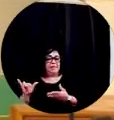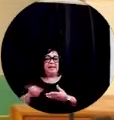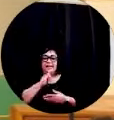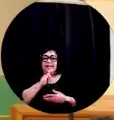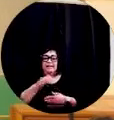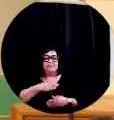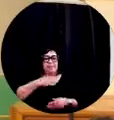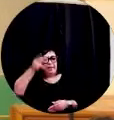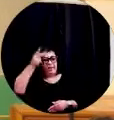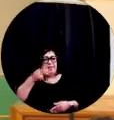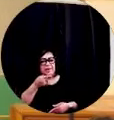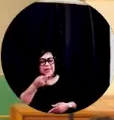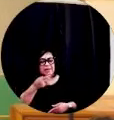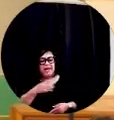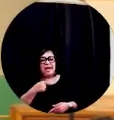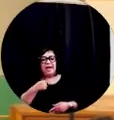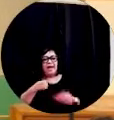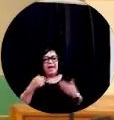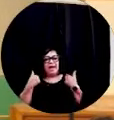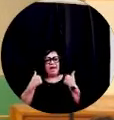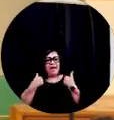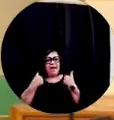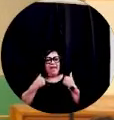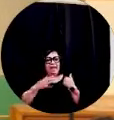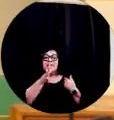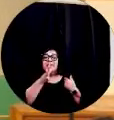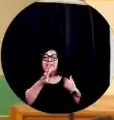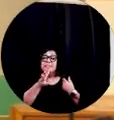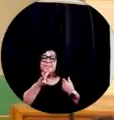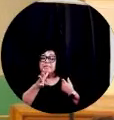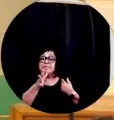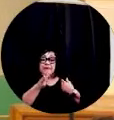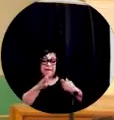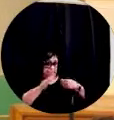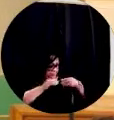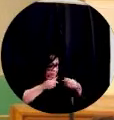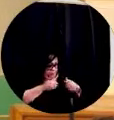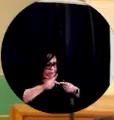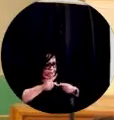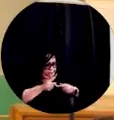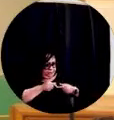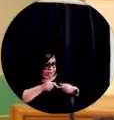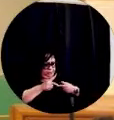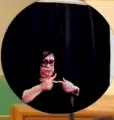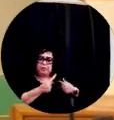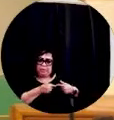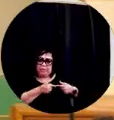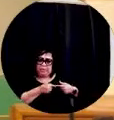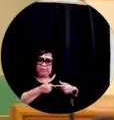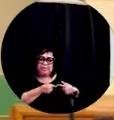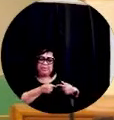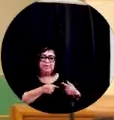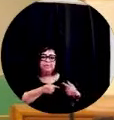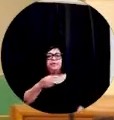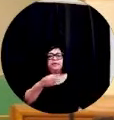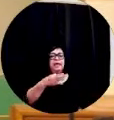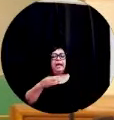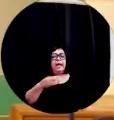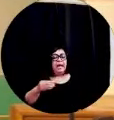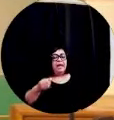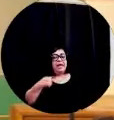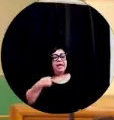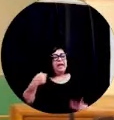carry my dad's handkerchief. But something about that handkerchief mysteriously disappeared.